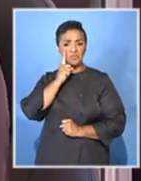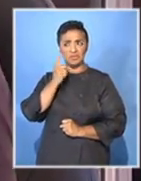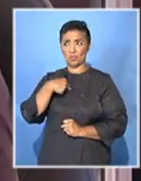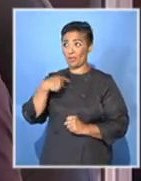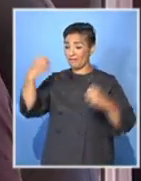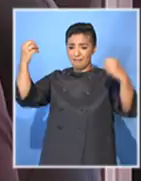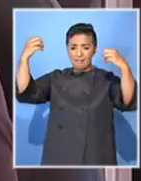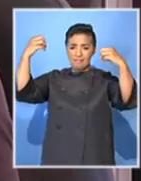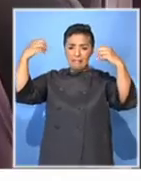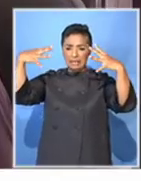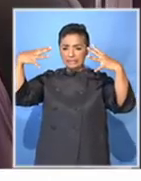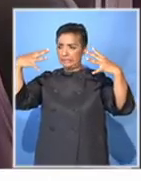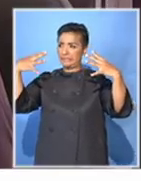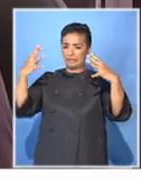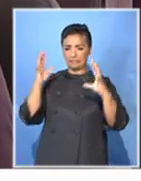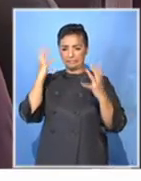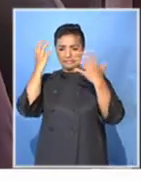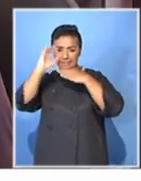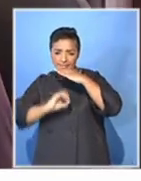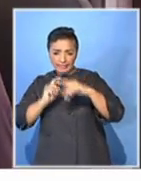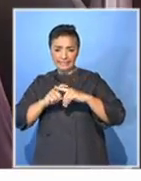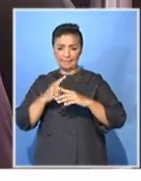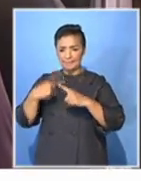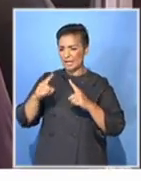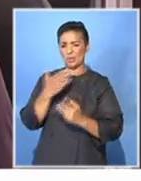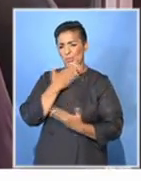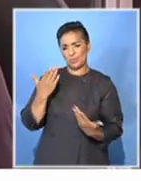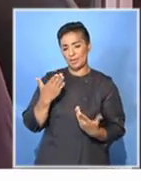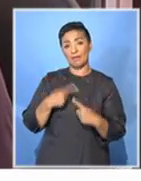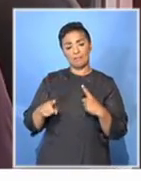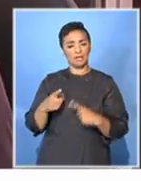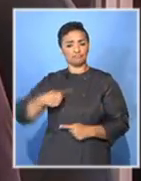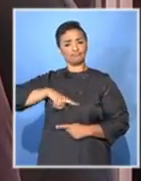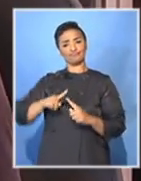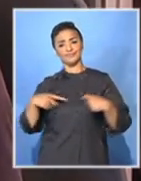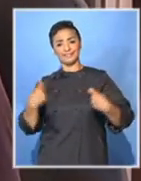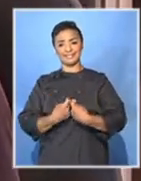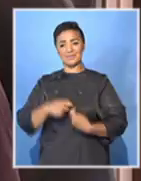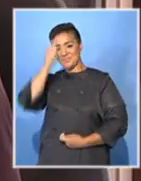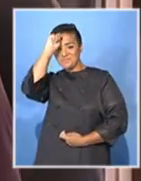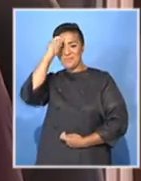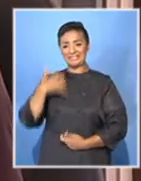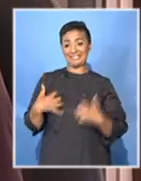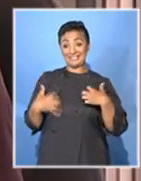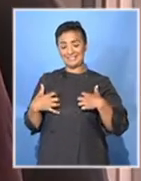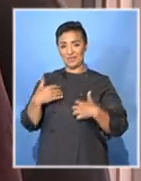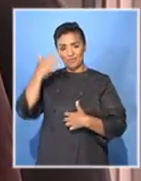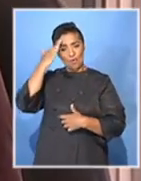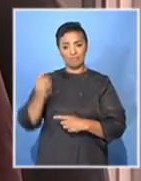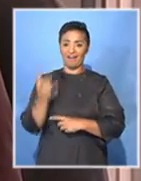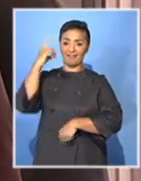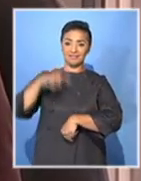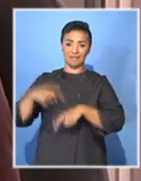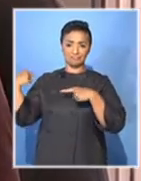lights generally. But yeah, excited. Boys are really excited and, you know, like you say, a historical test